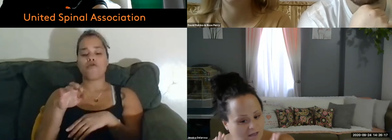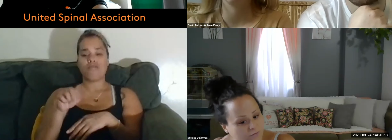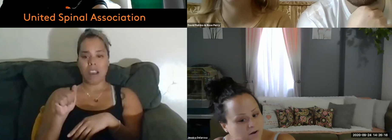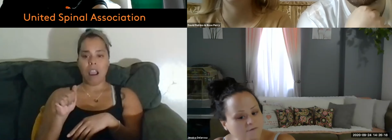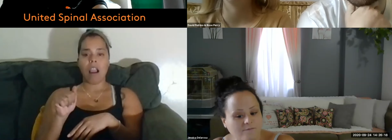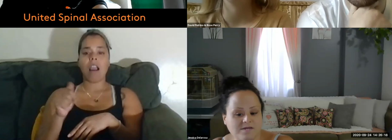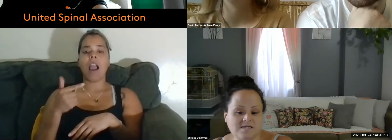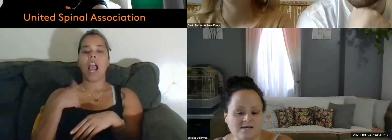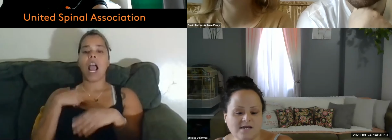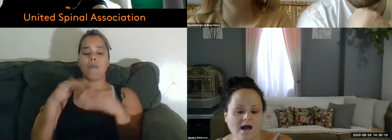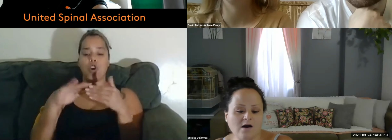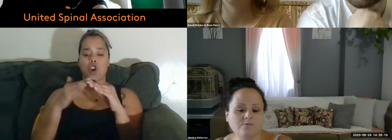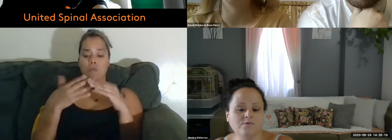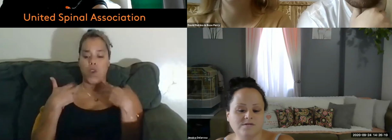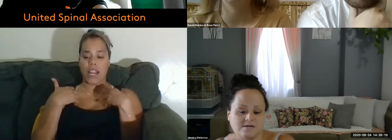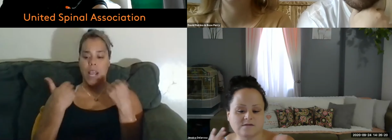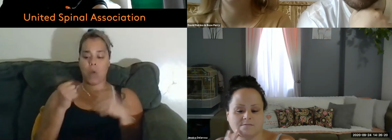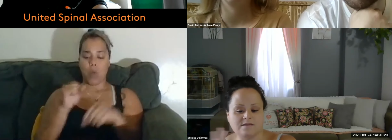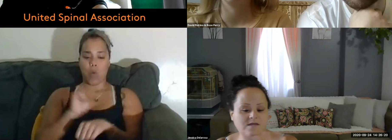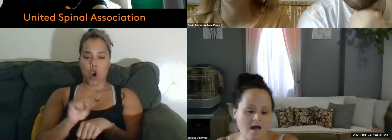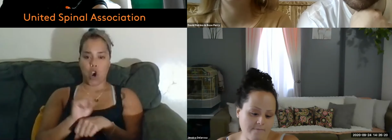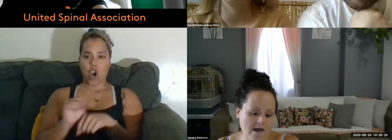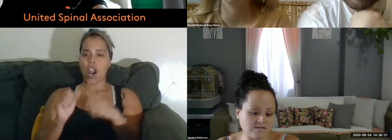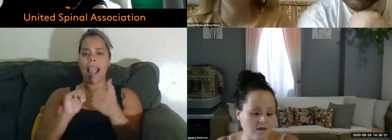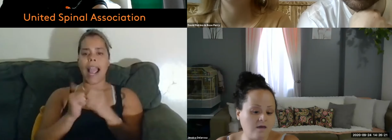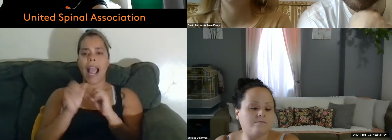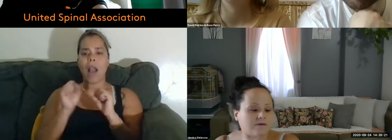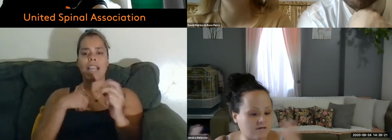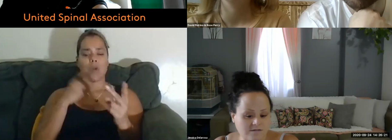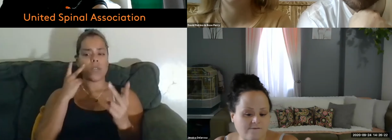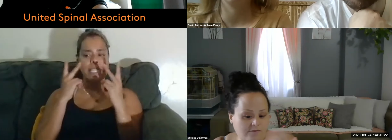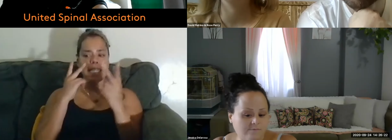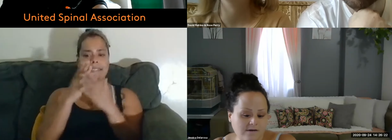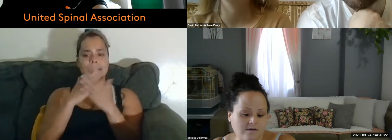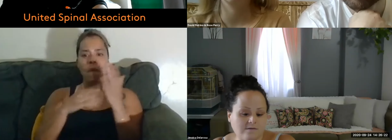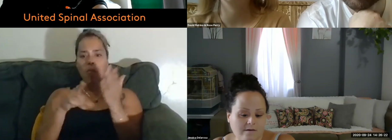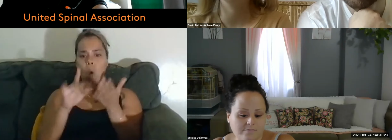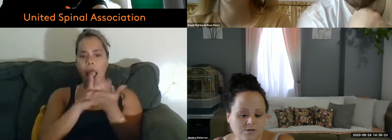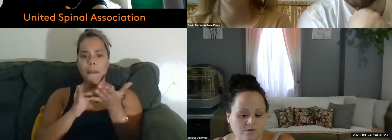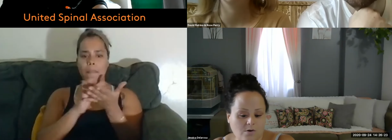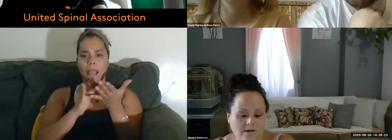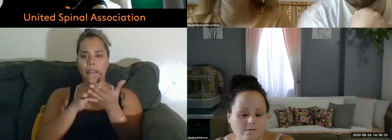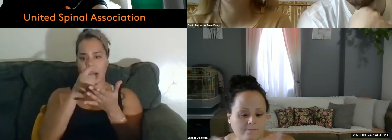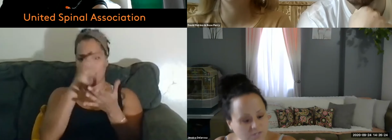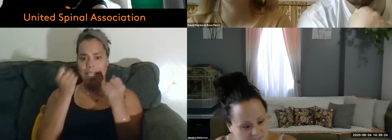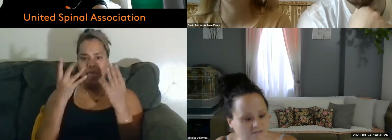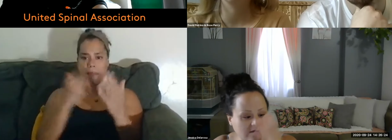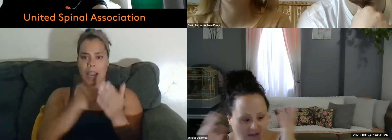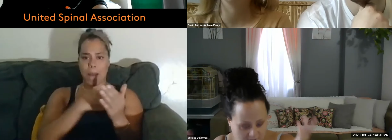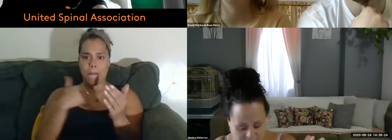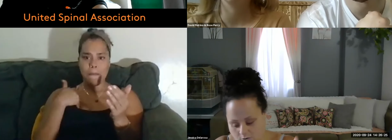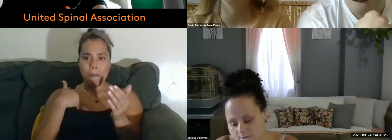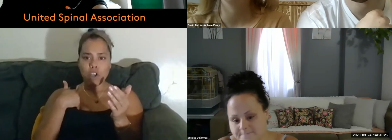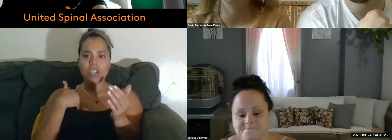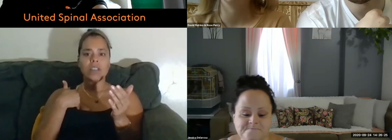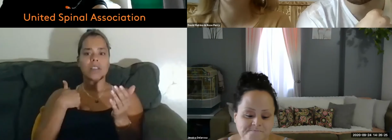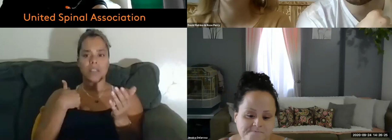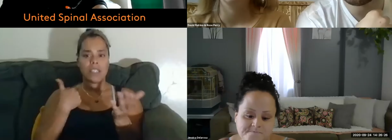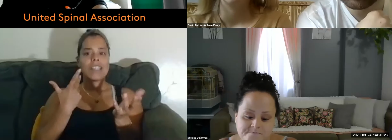community health worker from BCID. How can we receive some of these iPads? Because of the many other members are low-income persons and can't afford